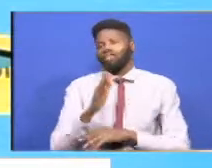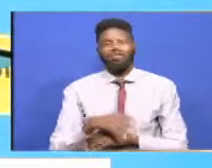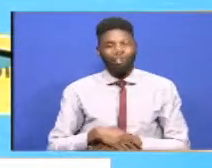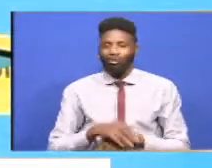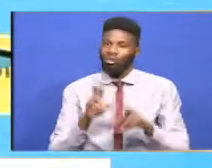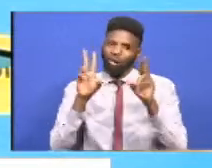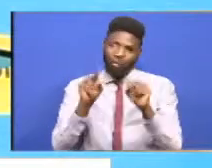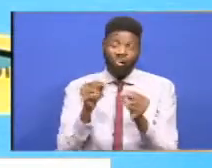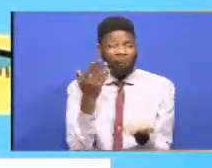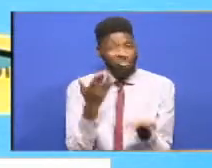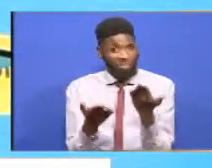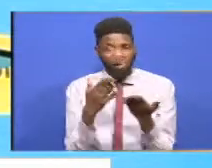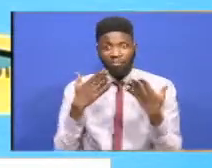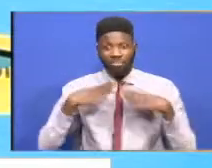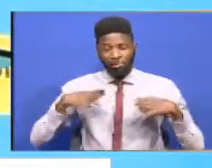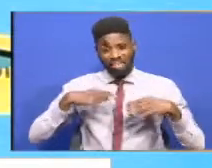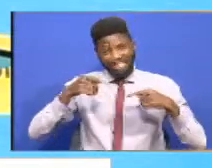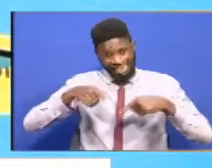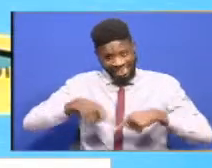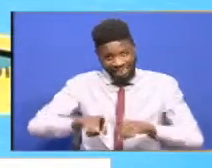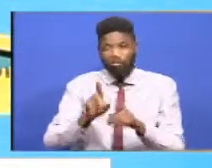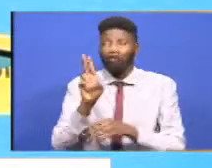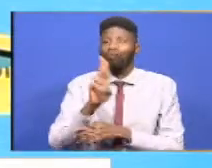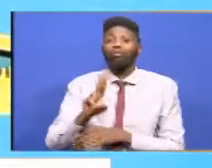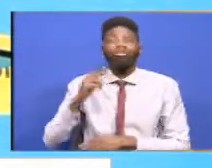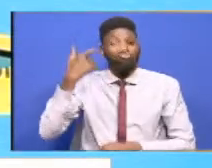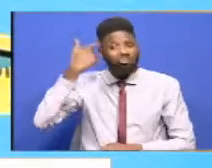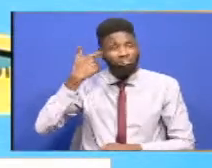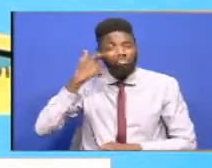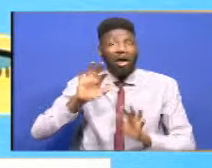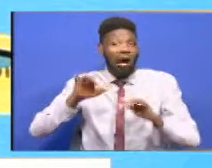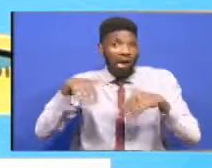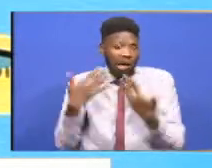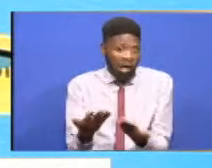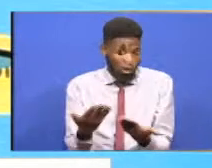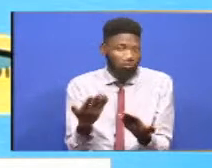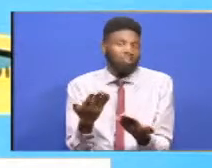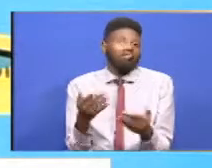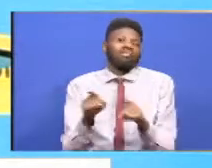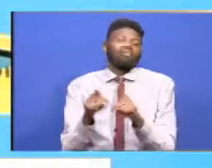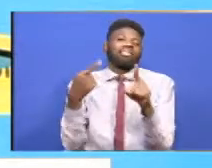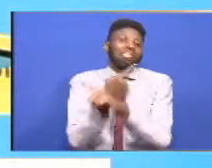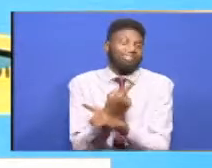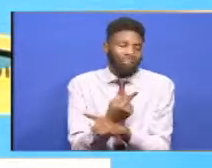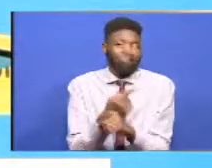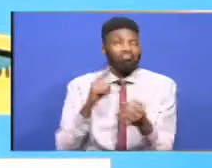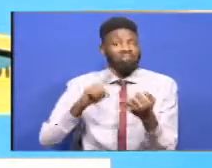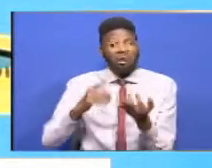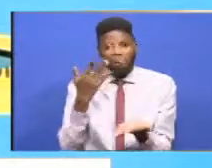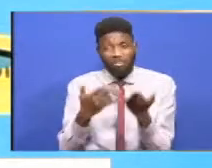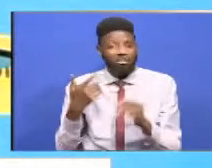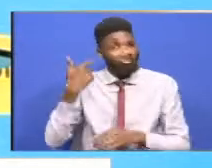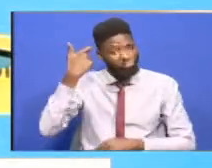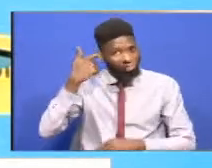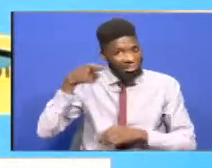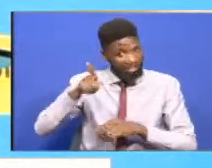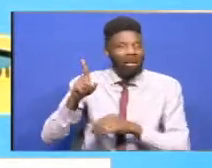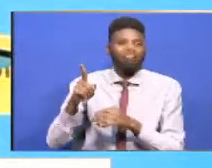differences in the way people are using the gadget, or it could even be a defect with the gadget itself.